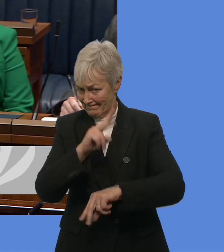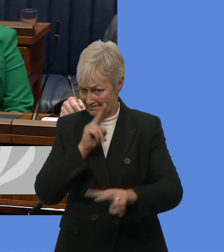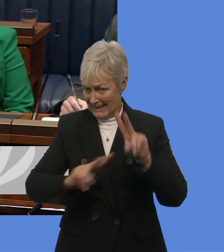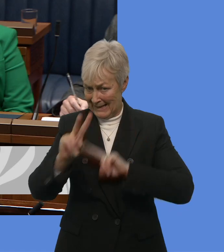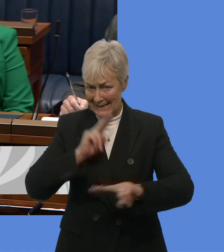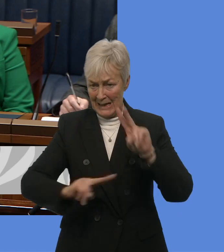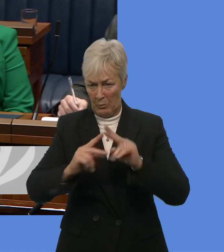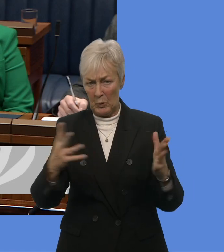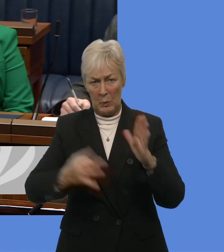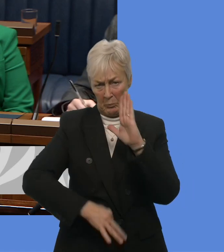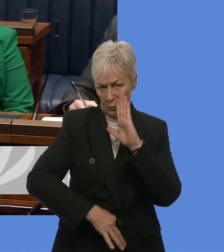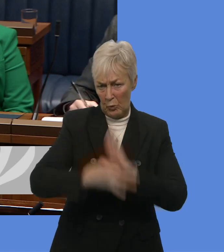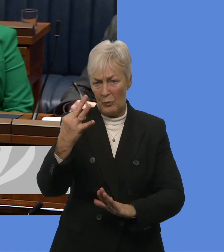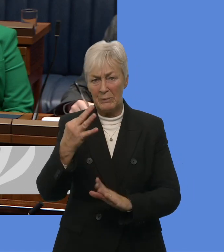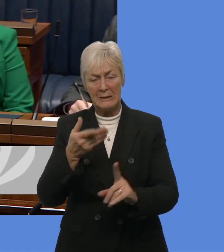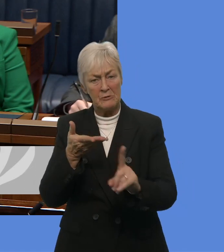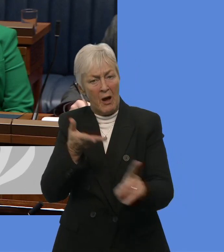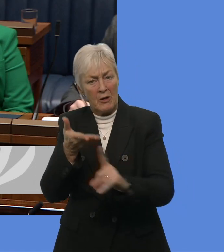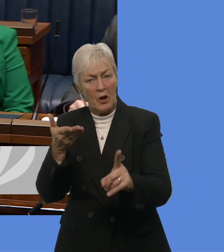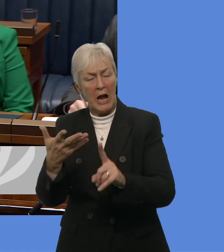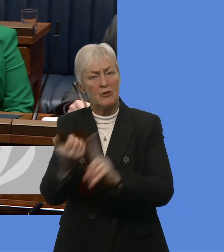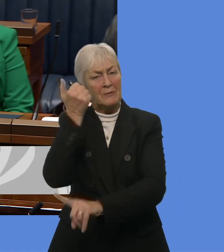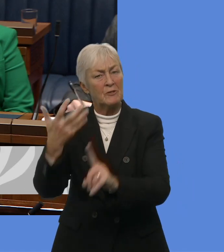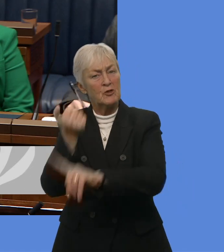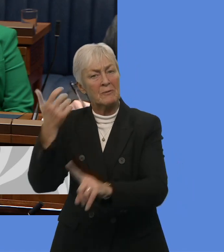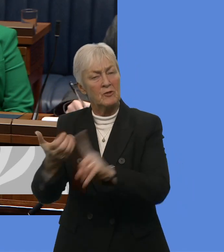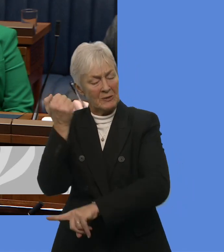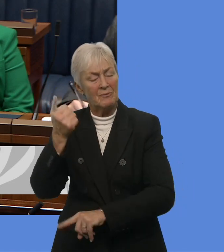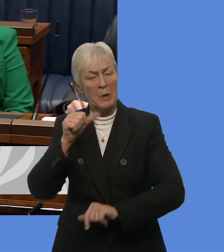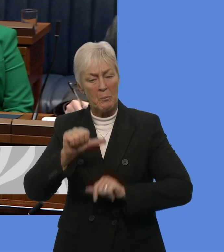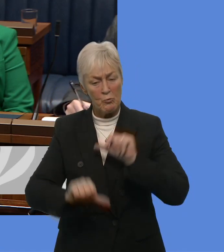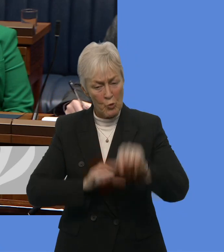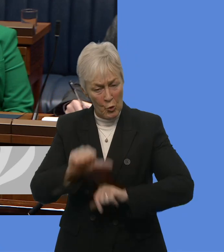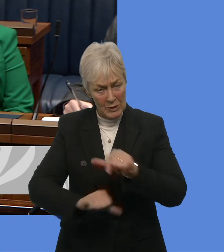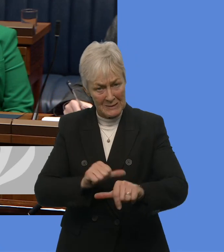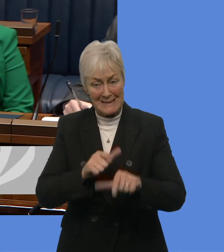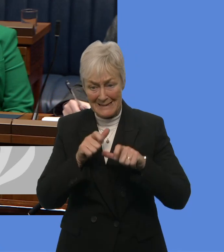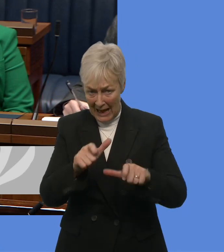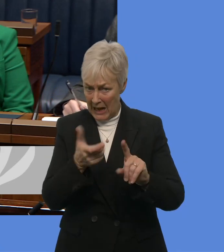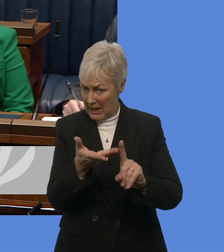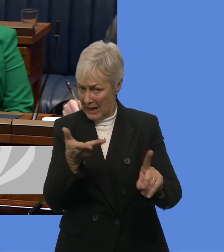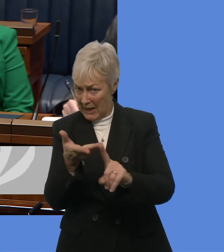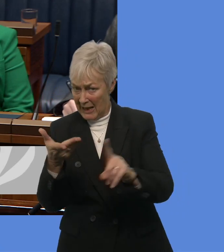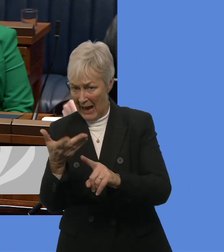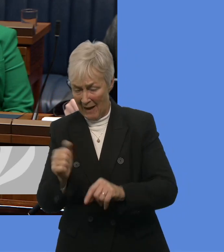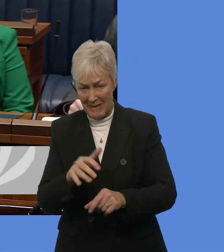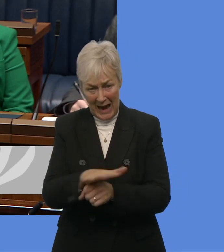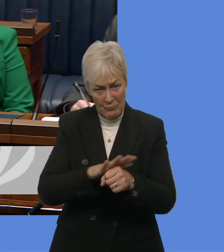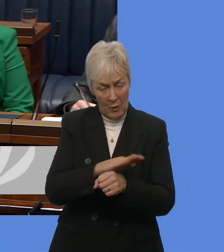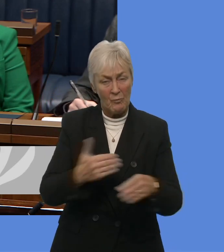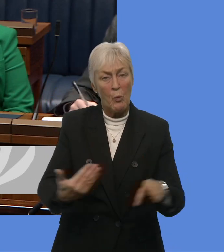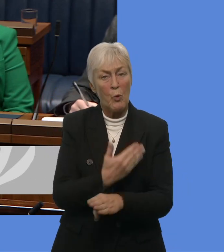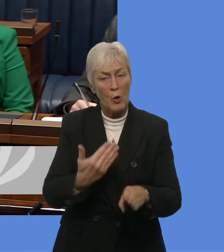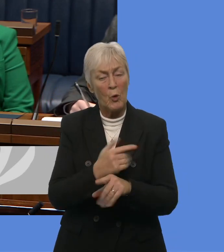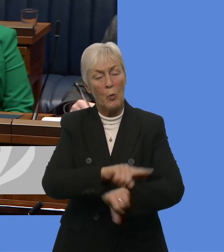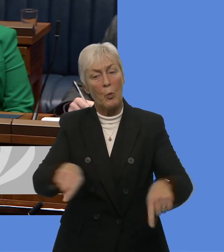been made with a number of headline action targets fully achieved. Progress continues to be made towards other targets in often complex areas of work.